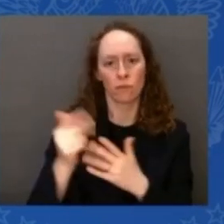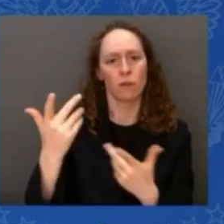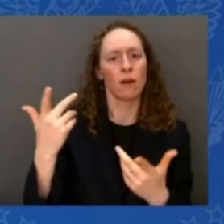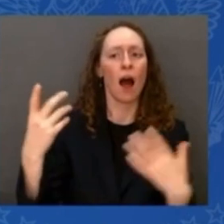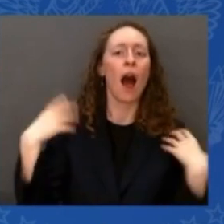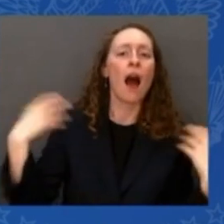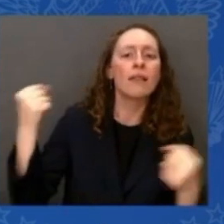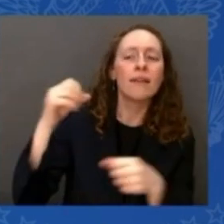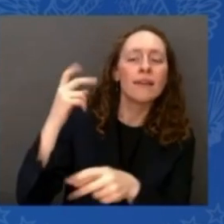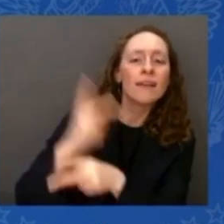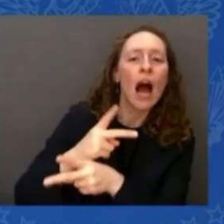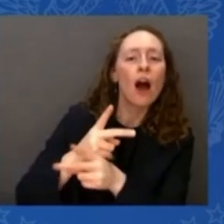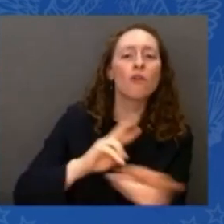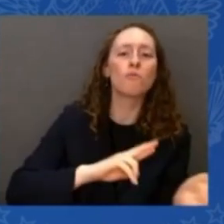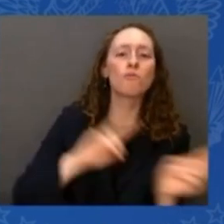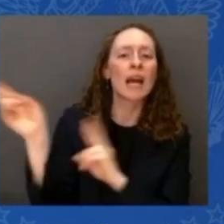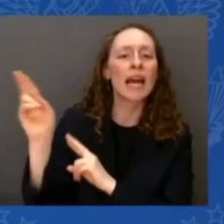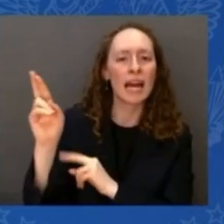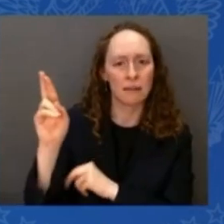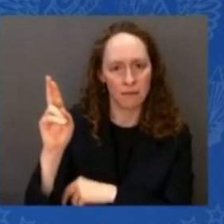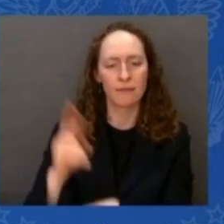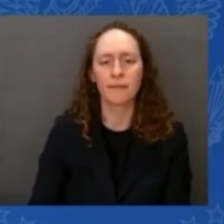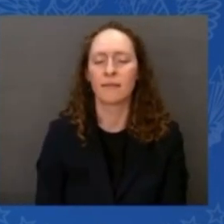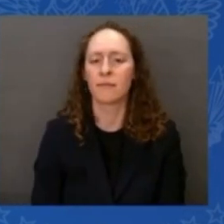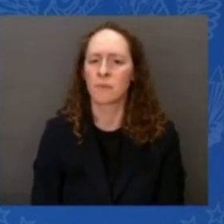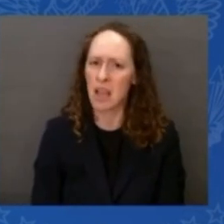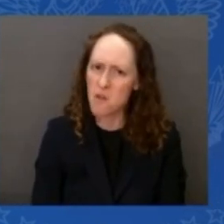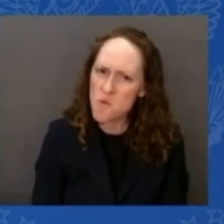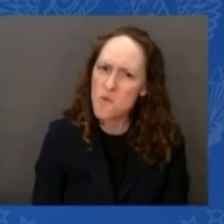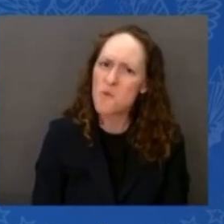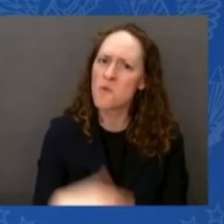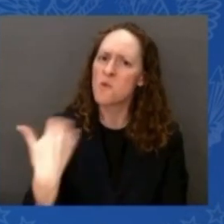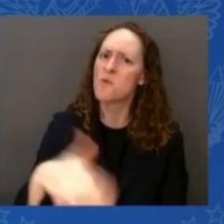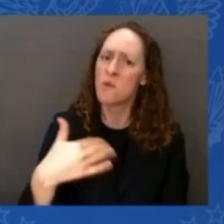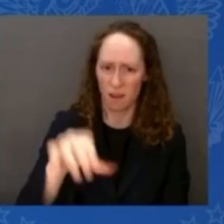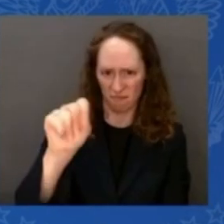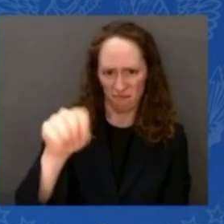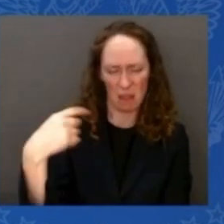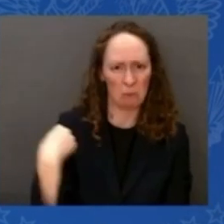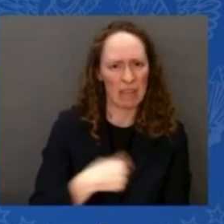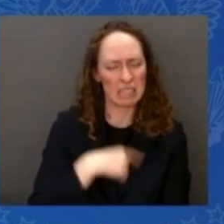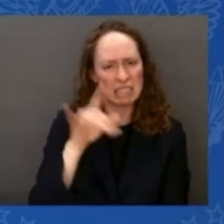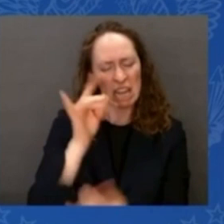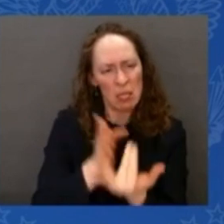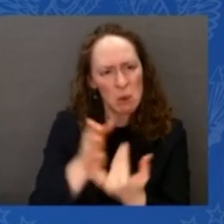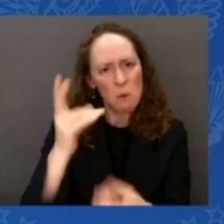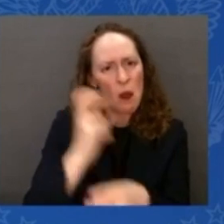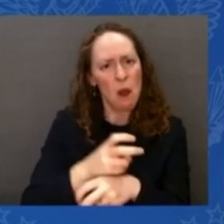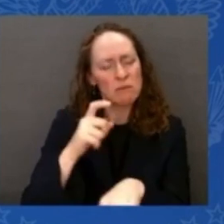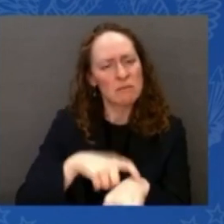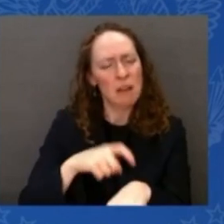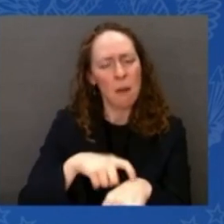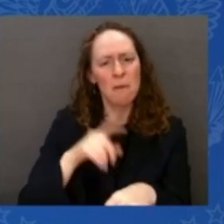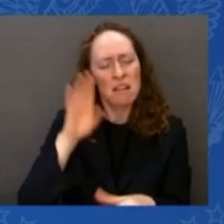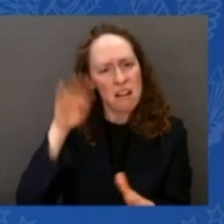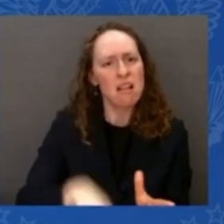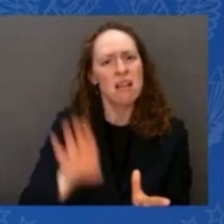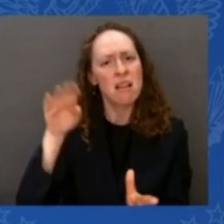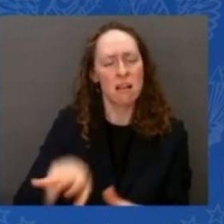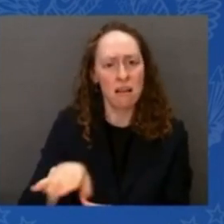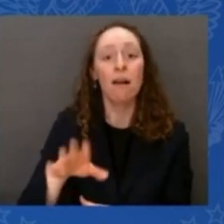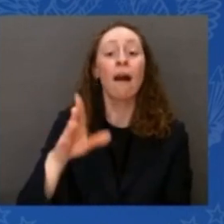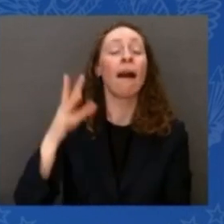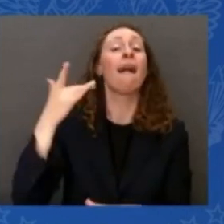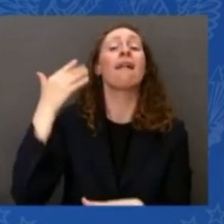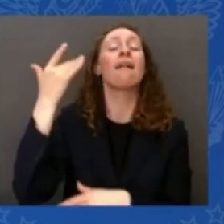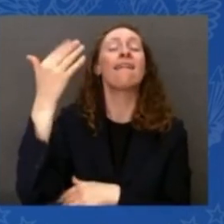been some ups and downs. A little bit outside of our journey, I will say that in 2018, I'm proud to be a Virginian and proud that